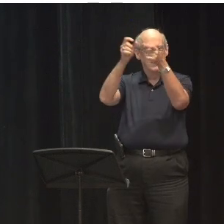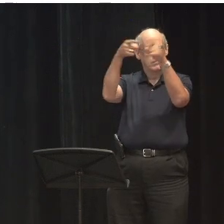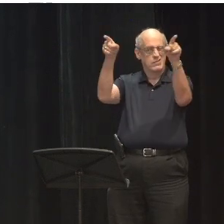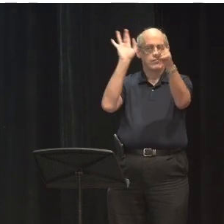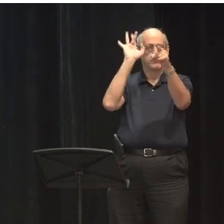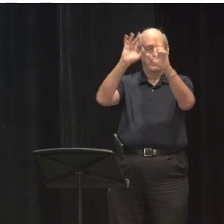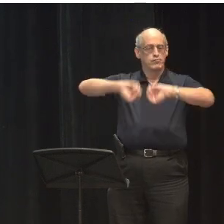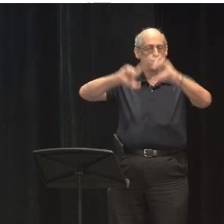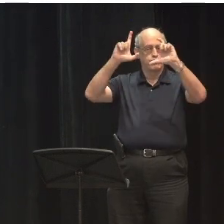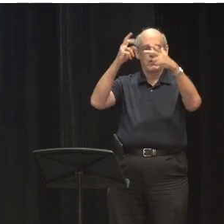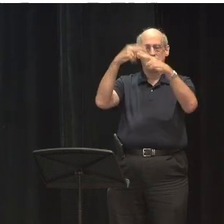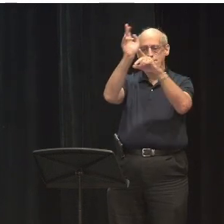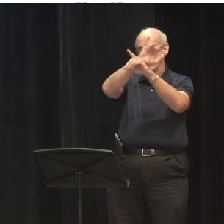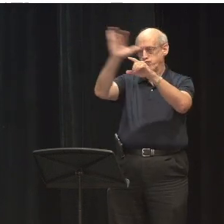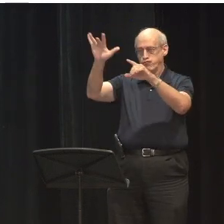you online.